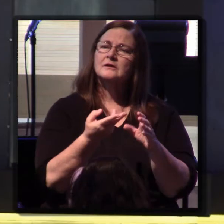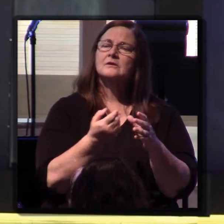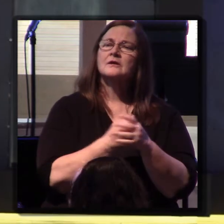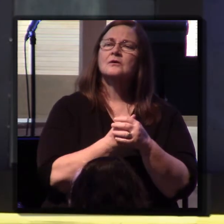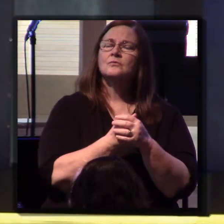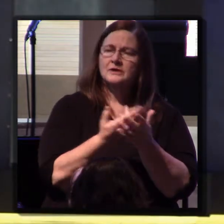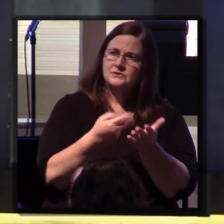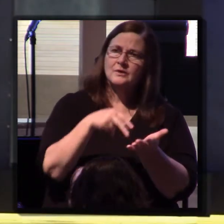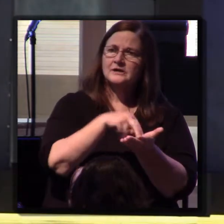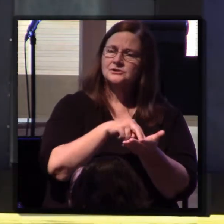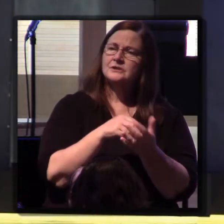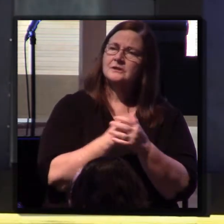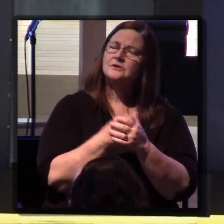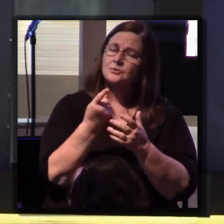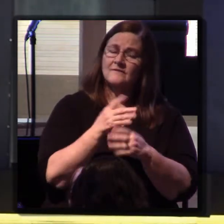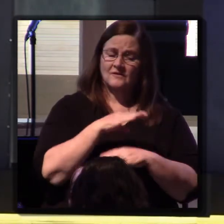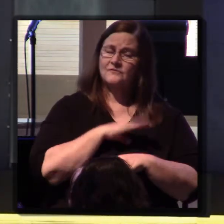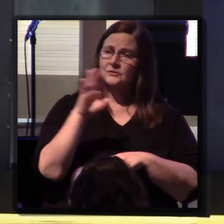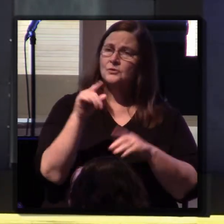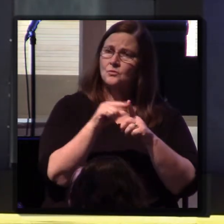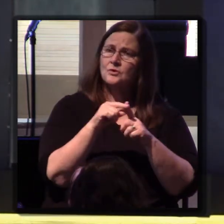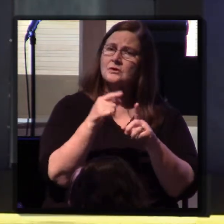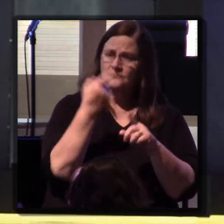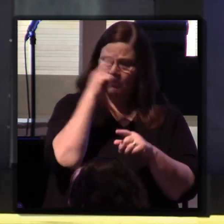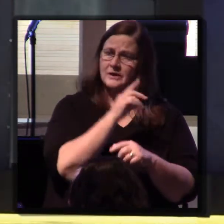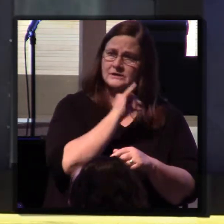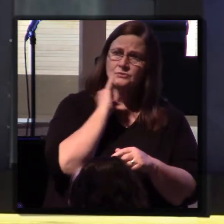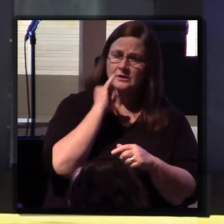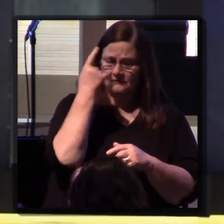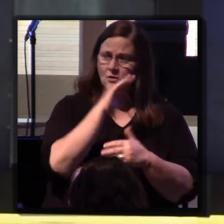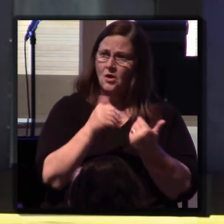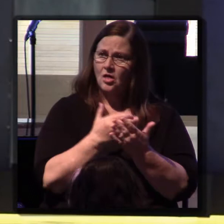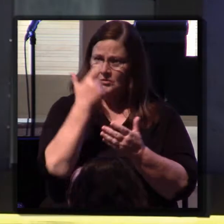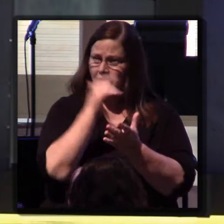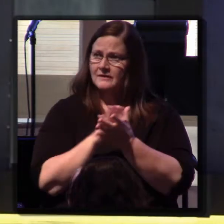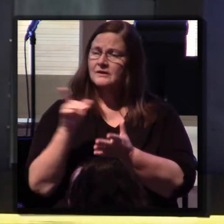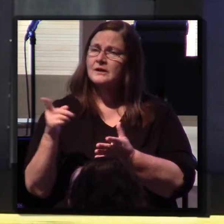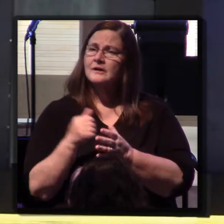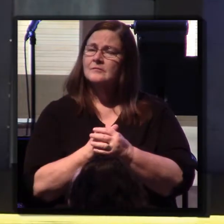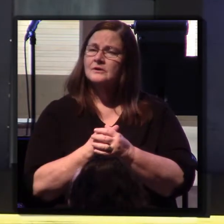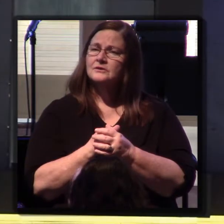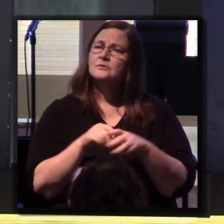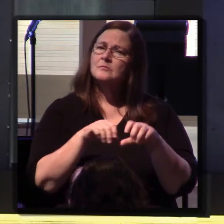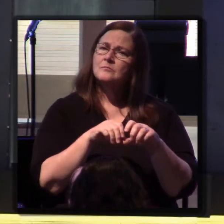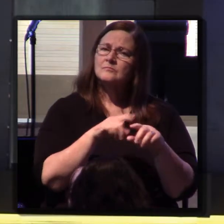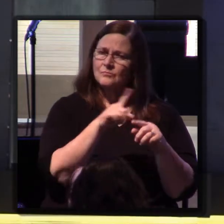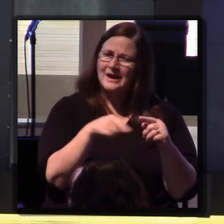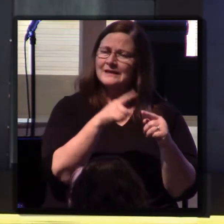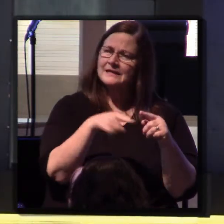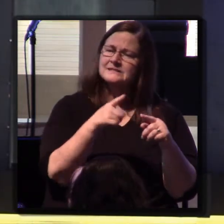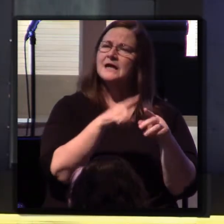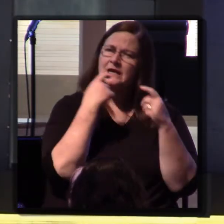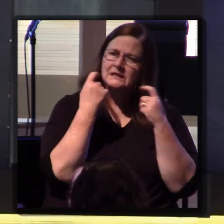lives, and that through the death, burial, and resurrection of Messiah, that you have fulfilled your word not only to Israel, but